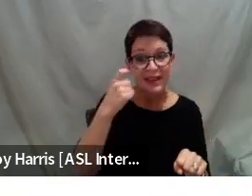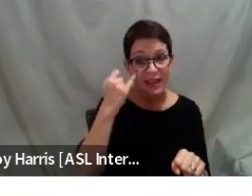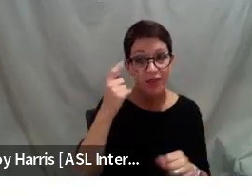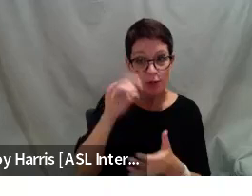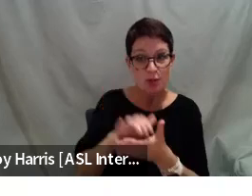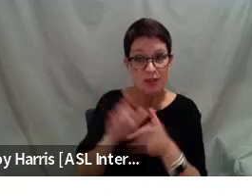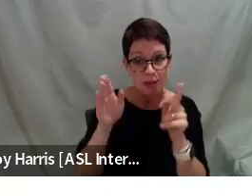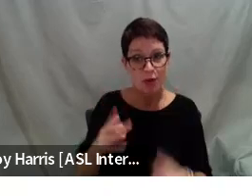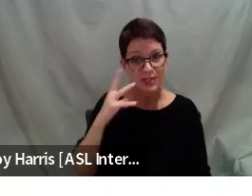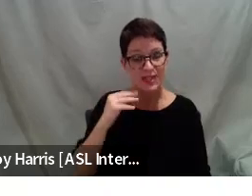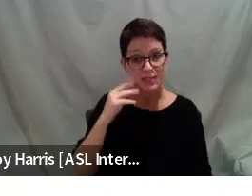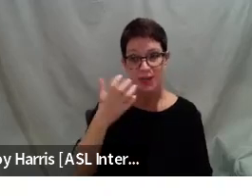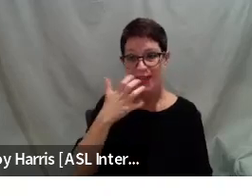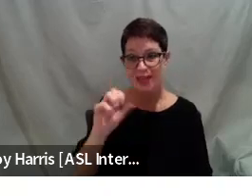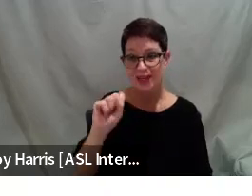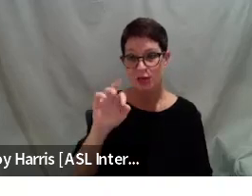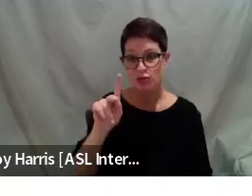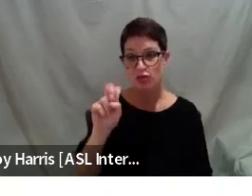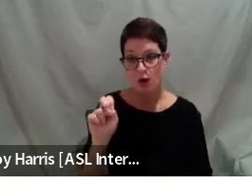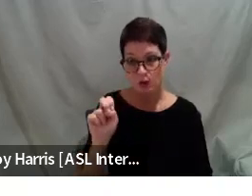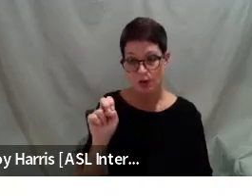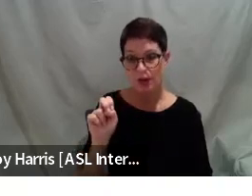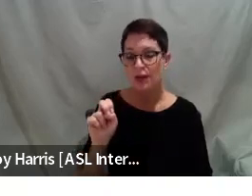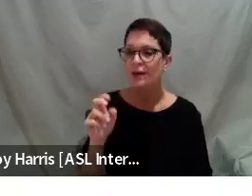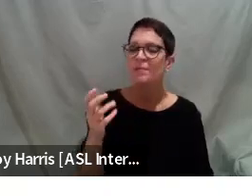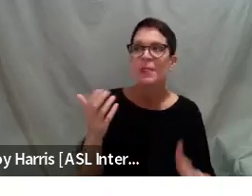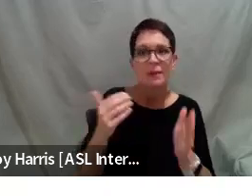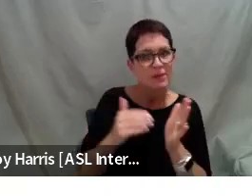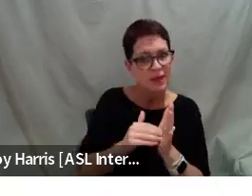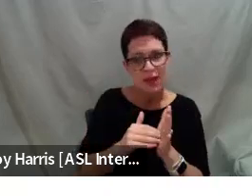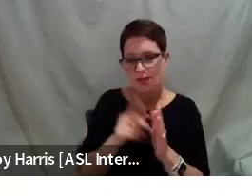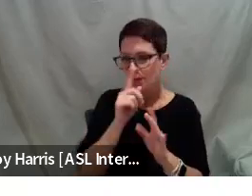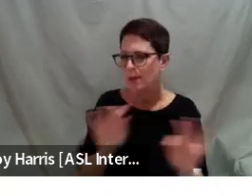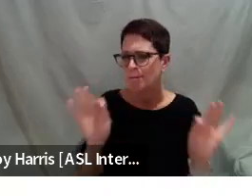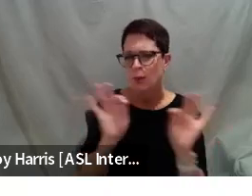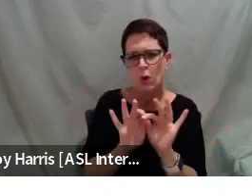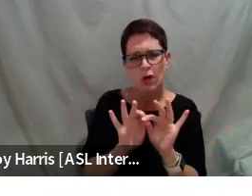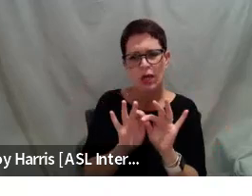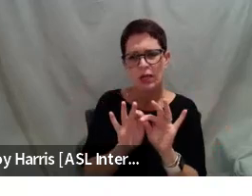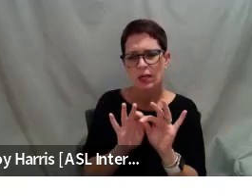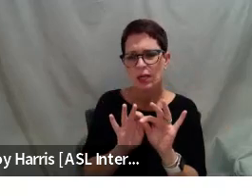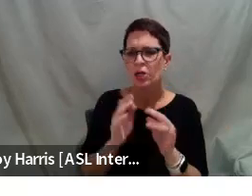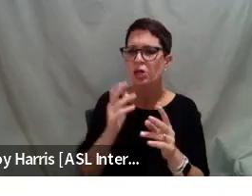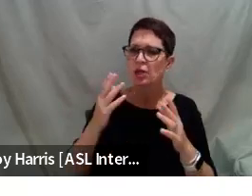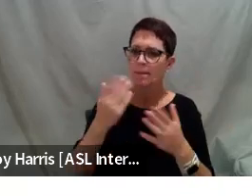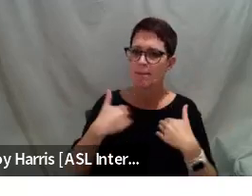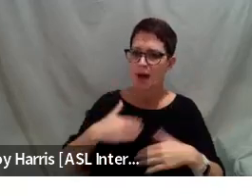someone is experiencing a heat stroke. Again, it's really important that you cool their bodies down as much